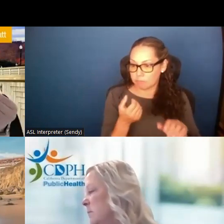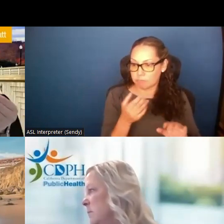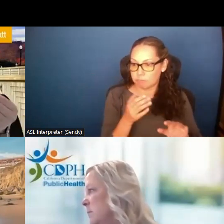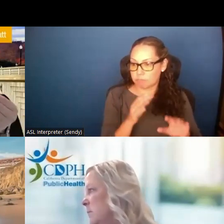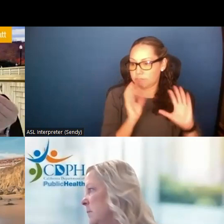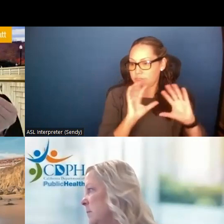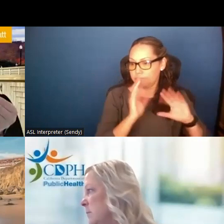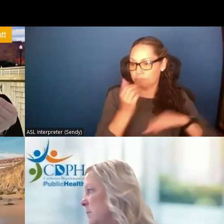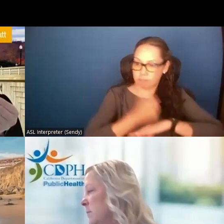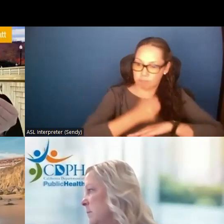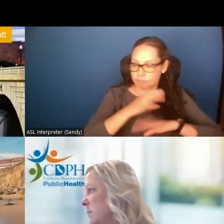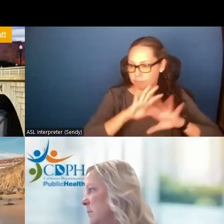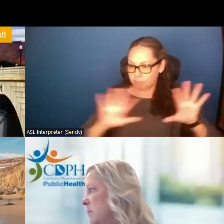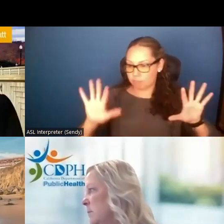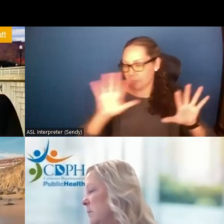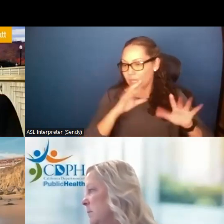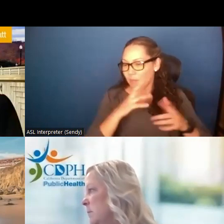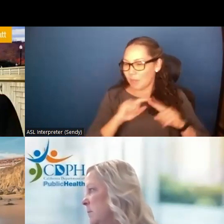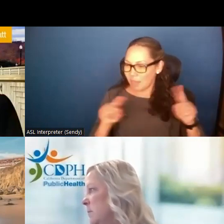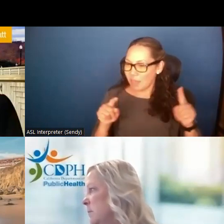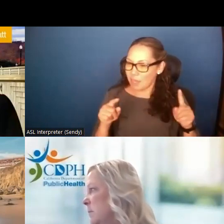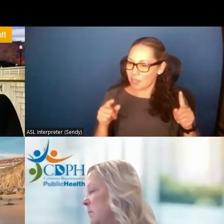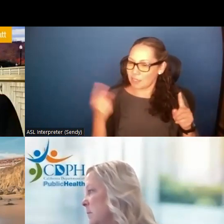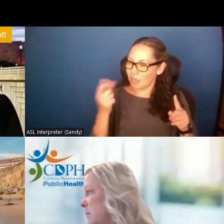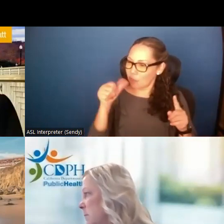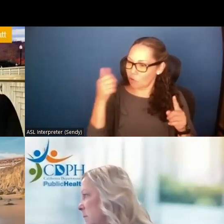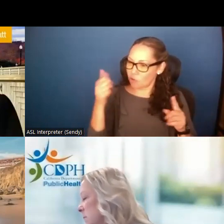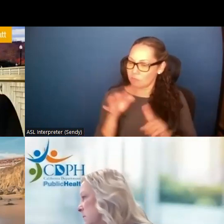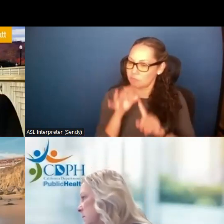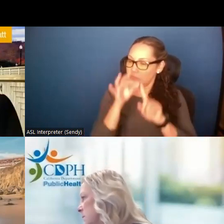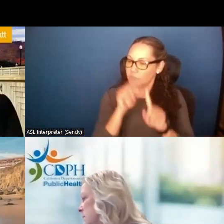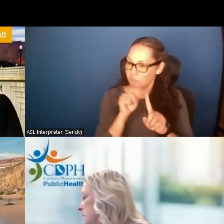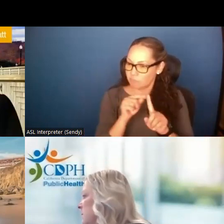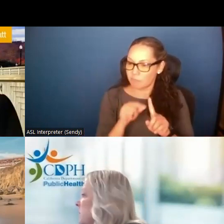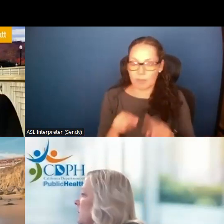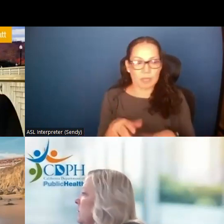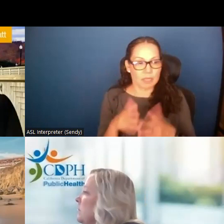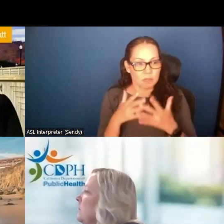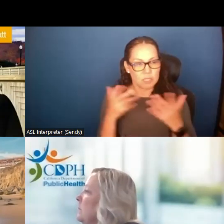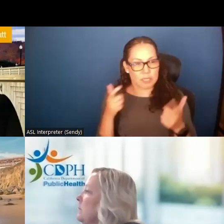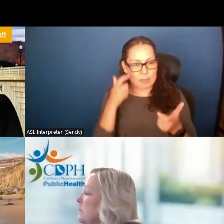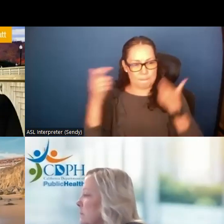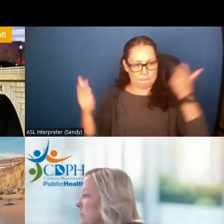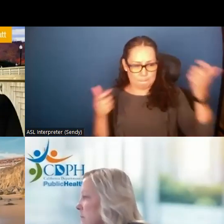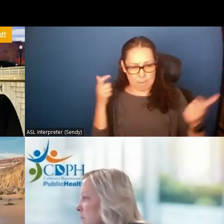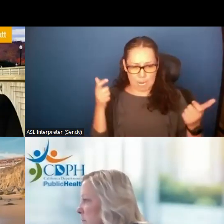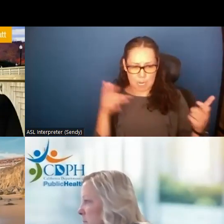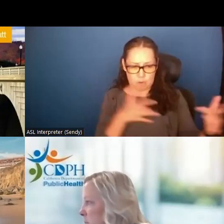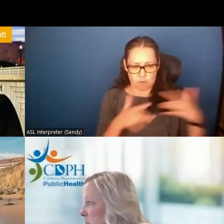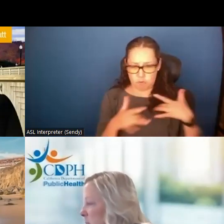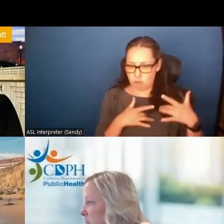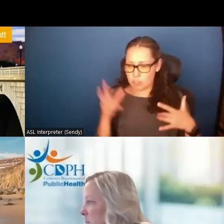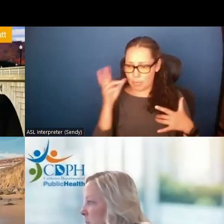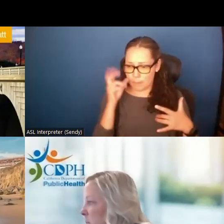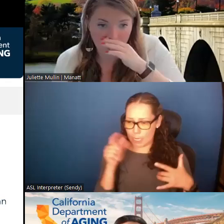us with that element as well. So those are the big elements of feedback that I'm hearing. And